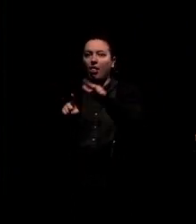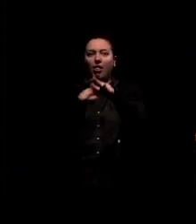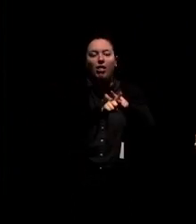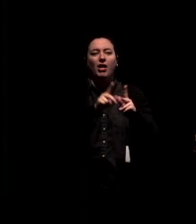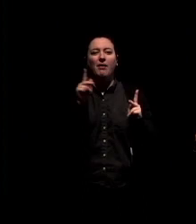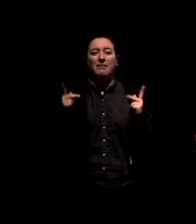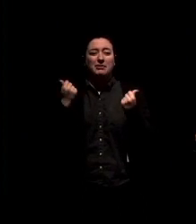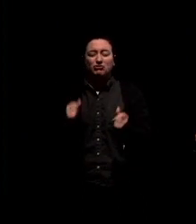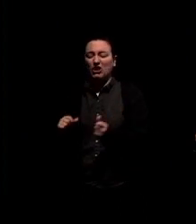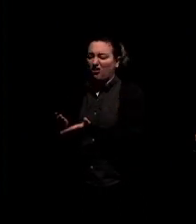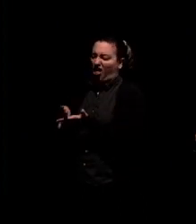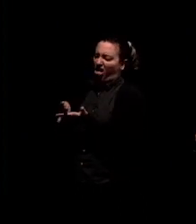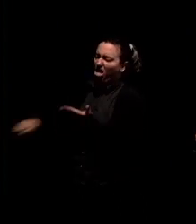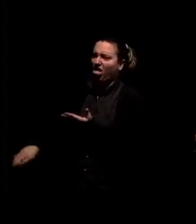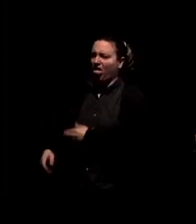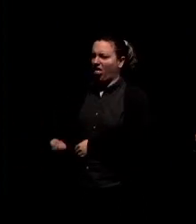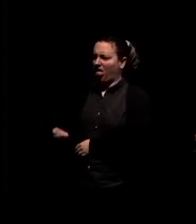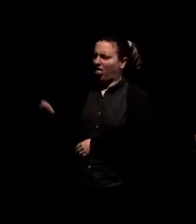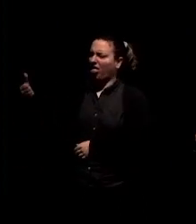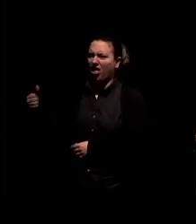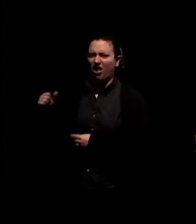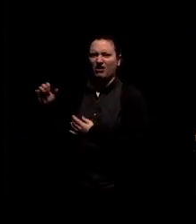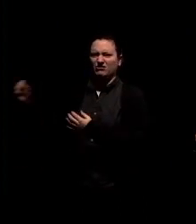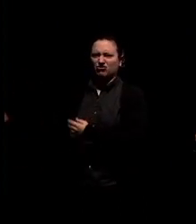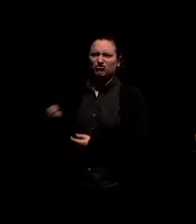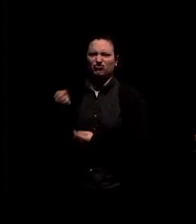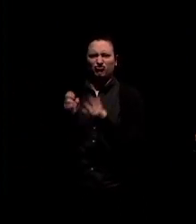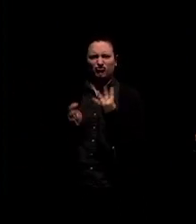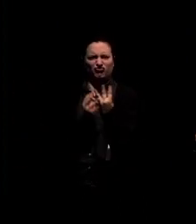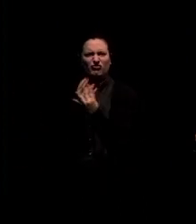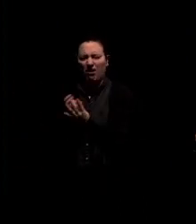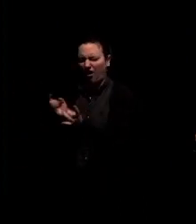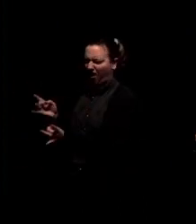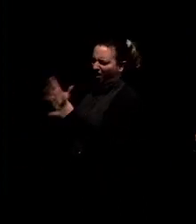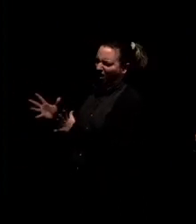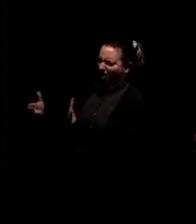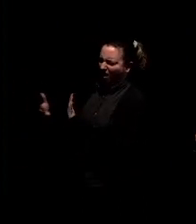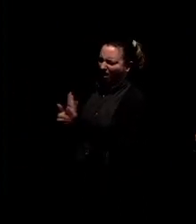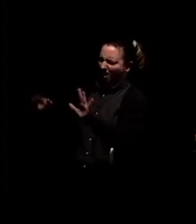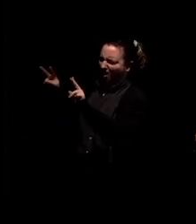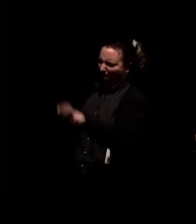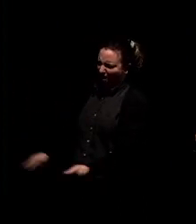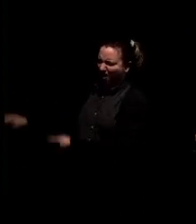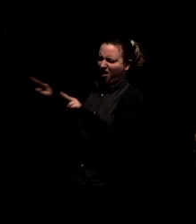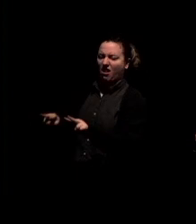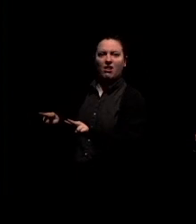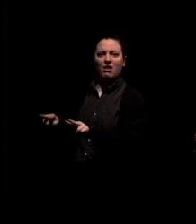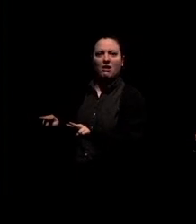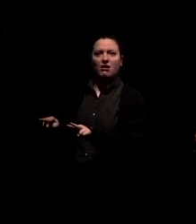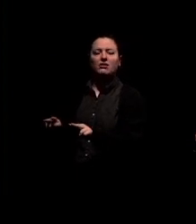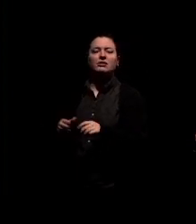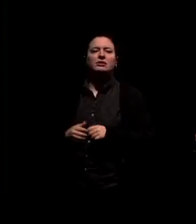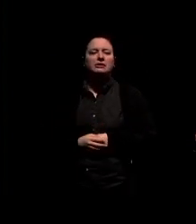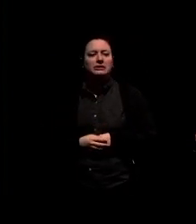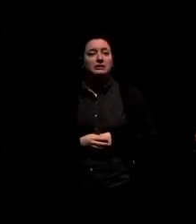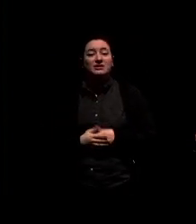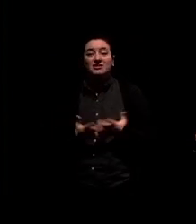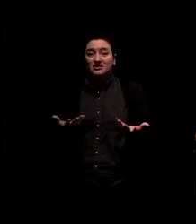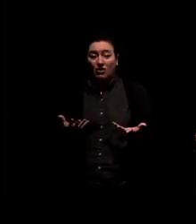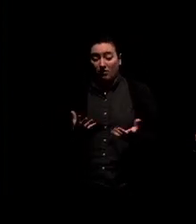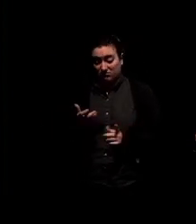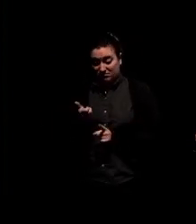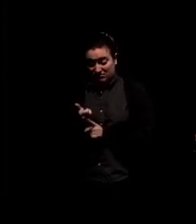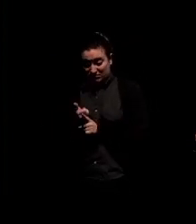criminalize trans and other LGBTQ people. So it's not only the difficulty of being a trans or